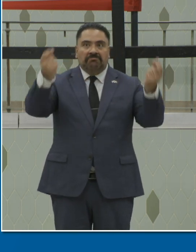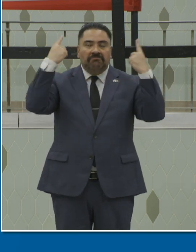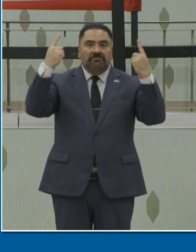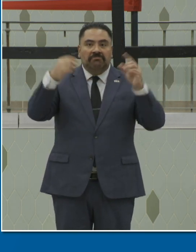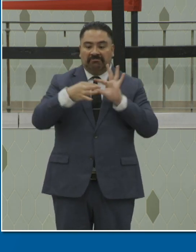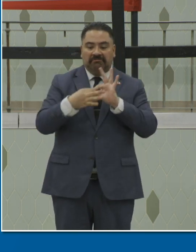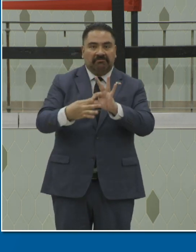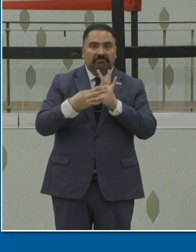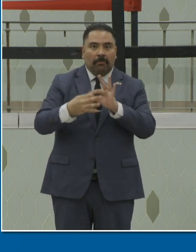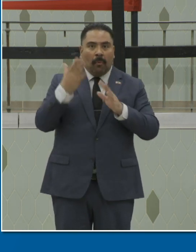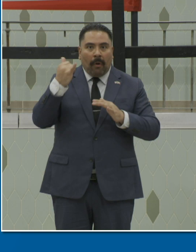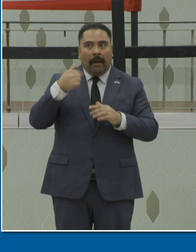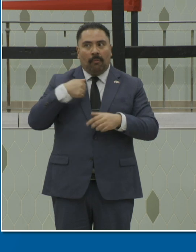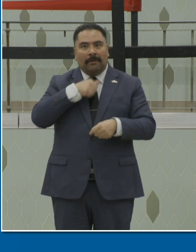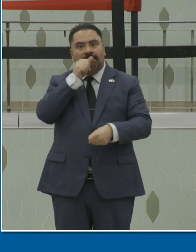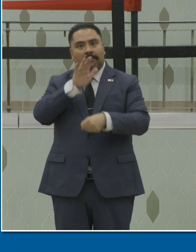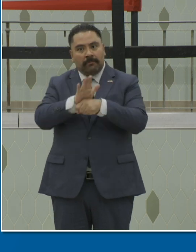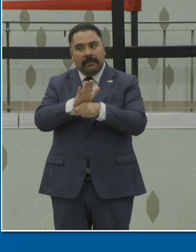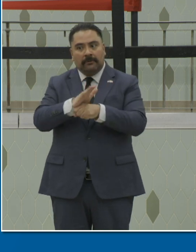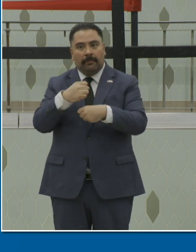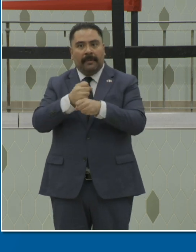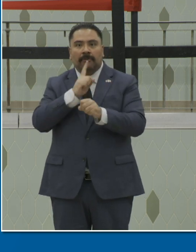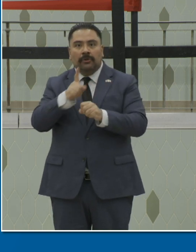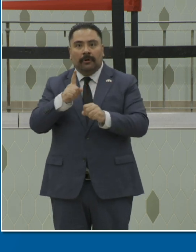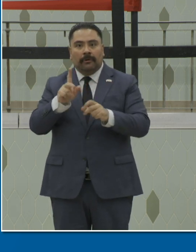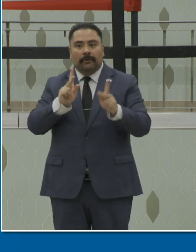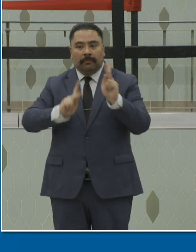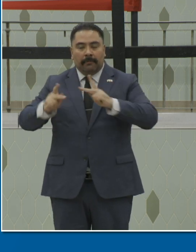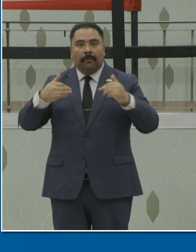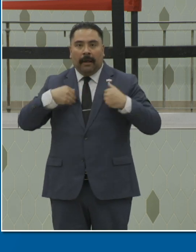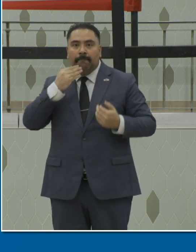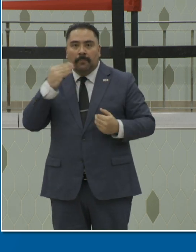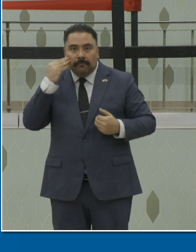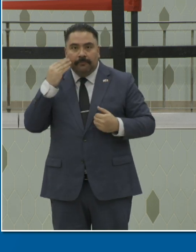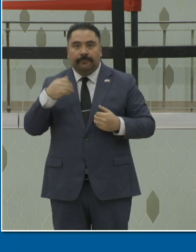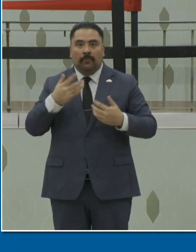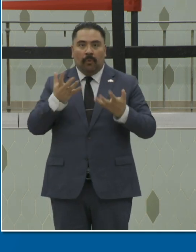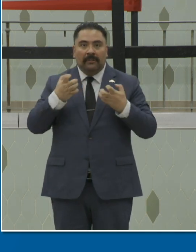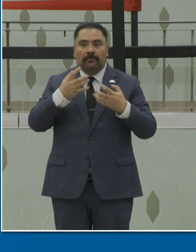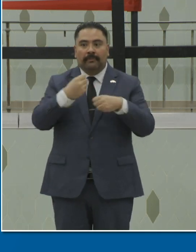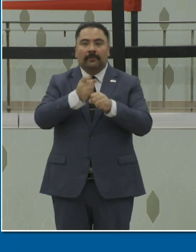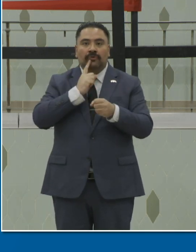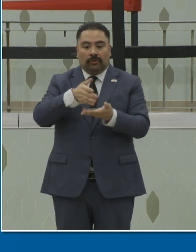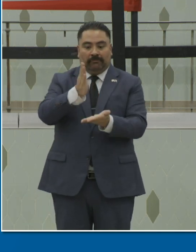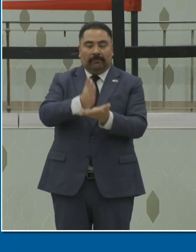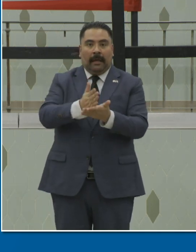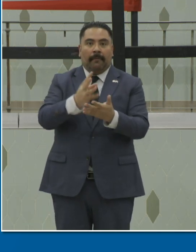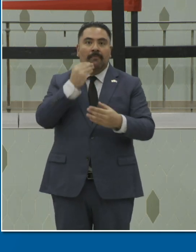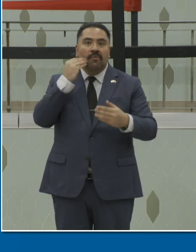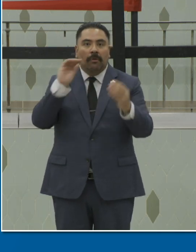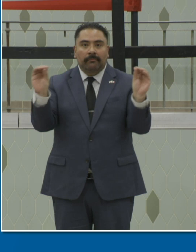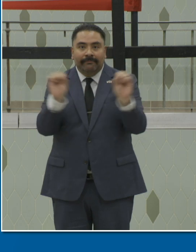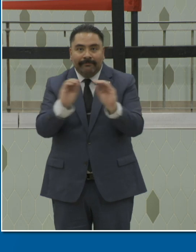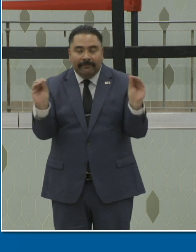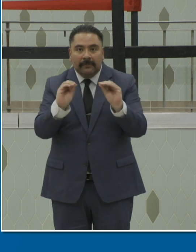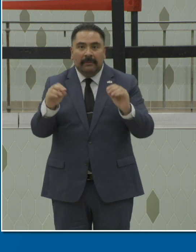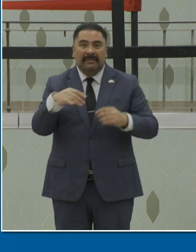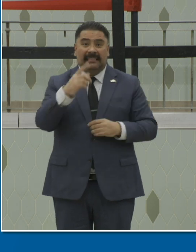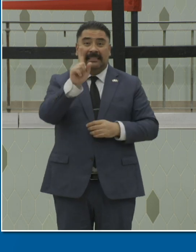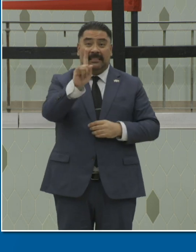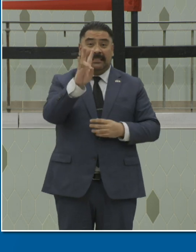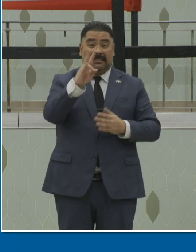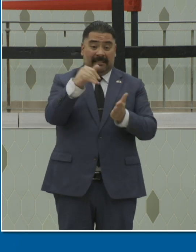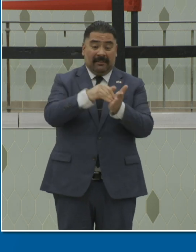are to end homelessness. Especially when you have 68,000 Chicagoans who are without homes, and 17,000